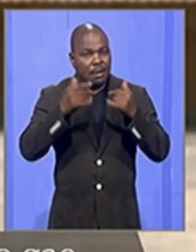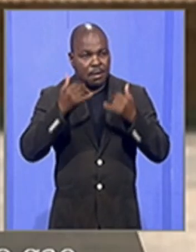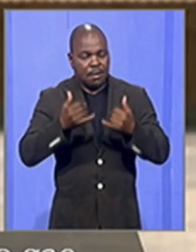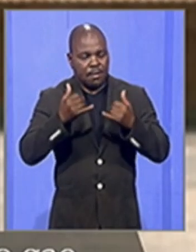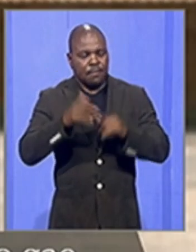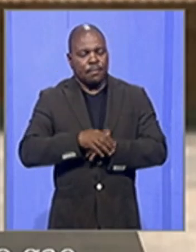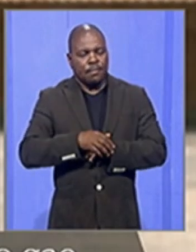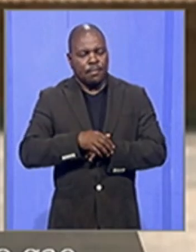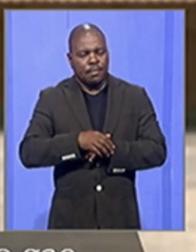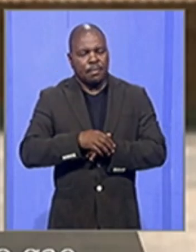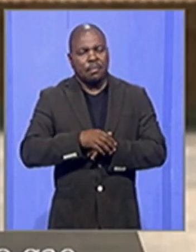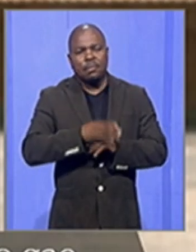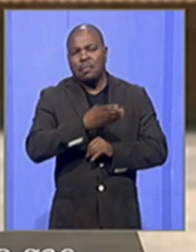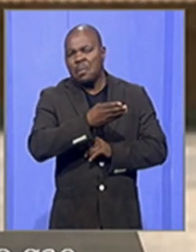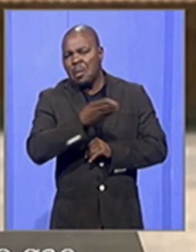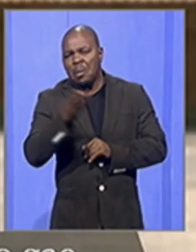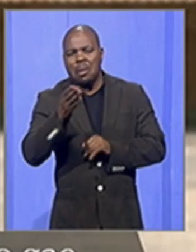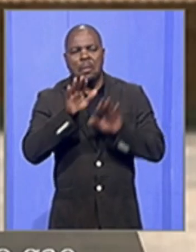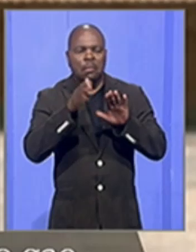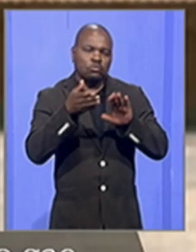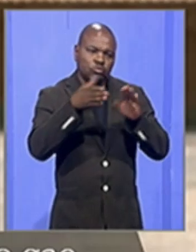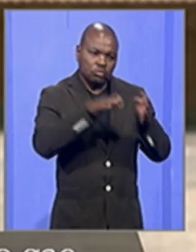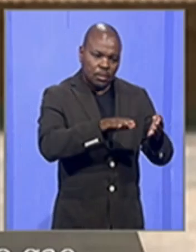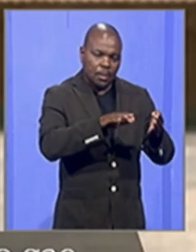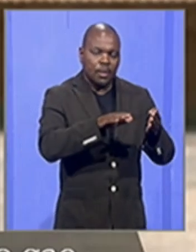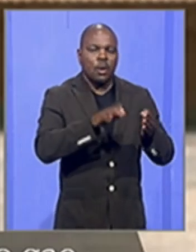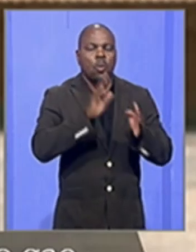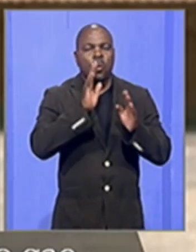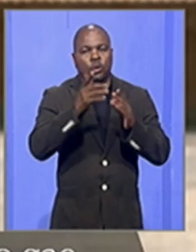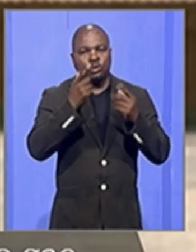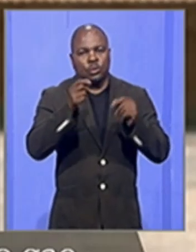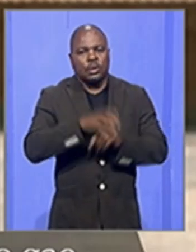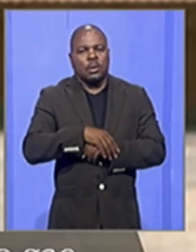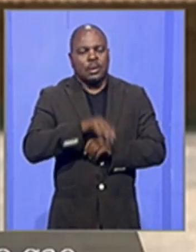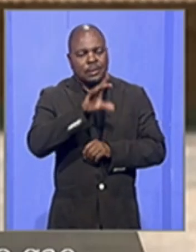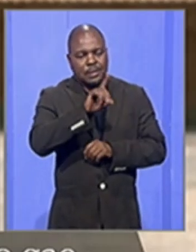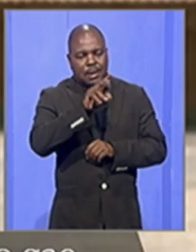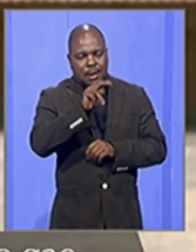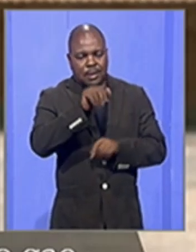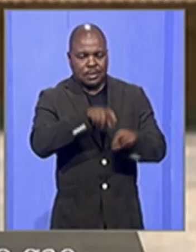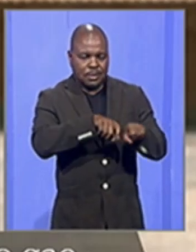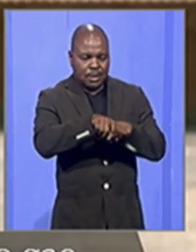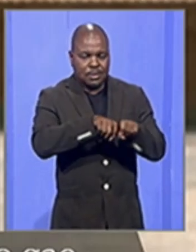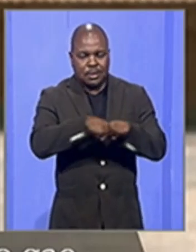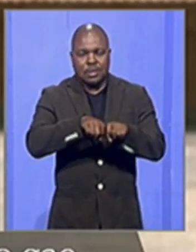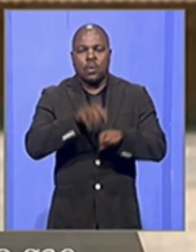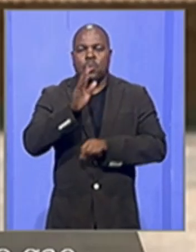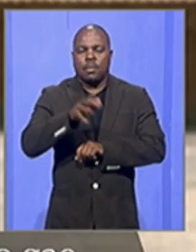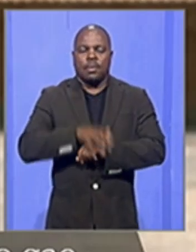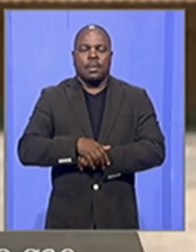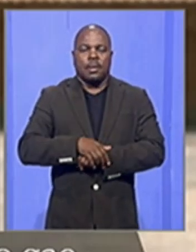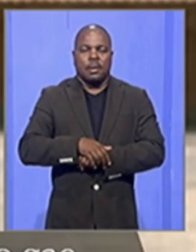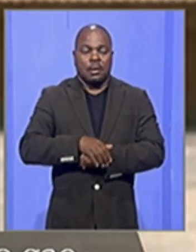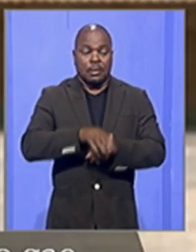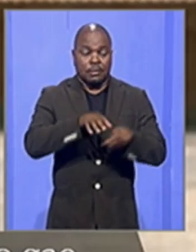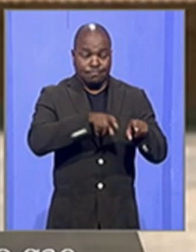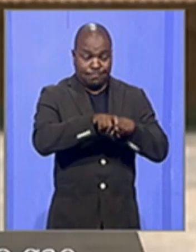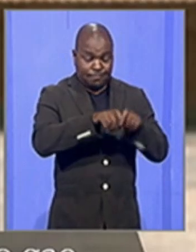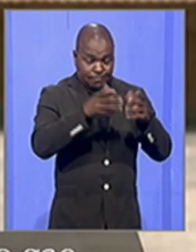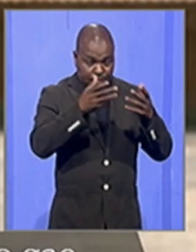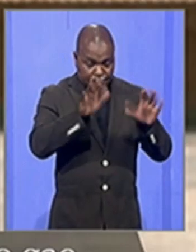stands, all the remains will be subjected to the DNA test that